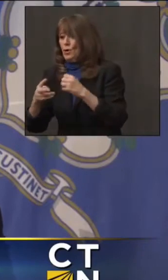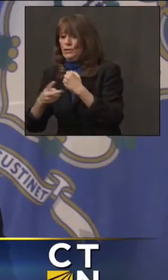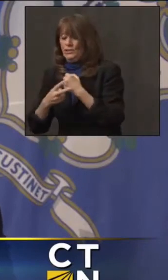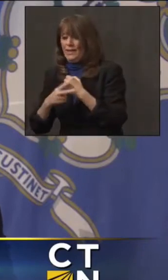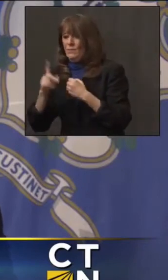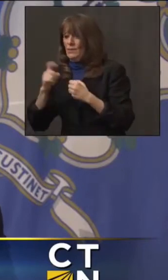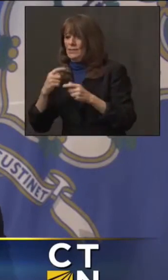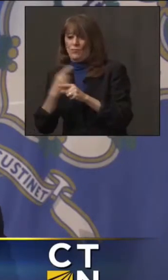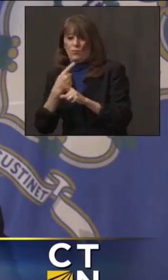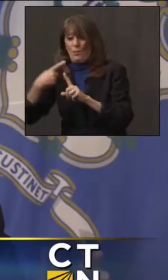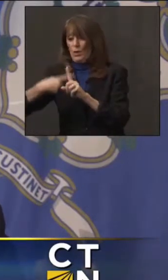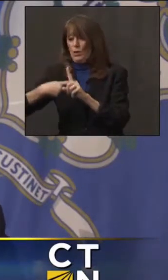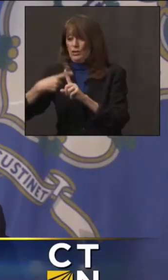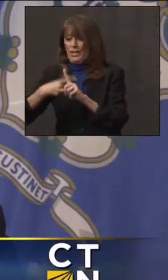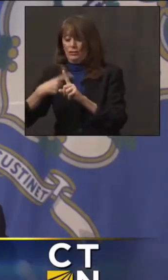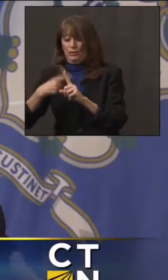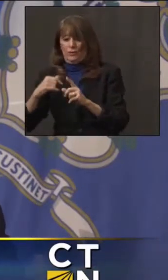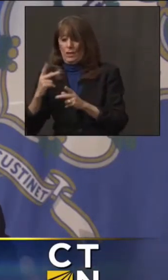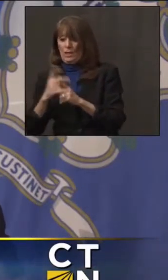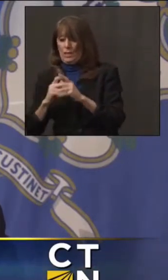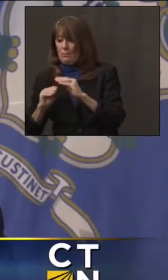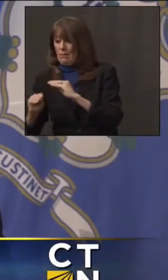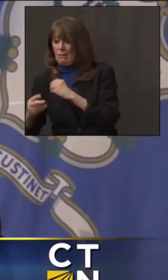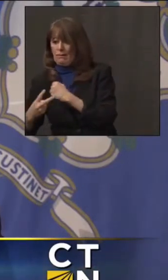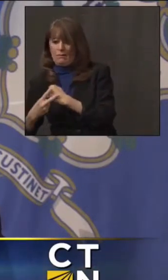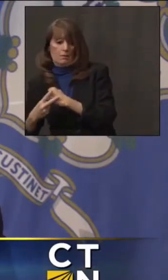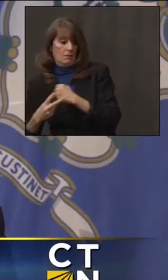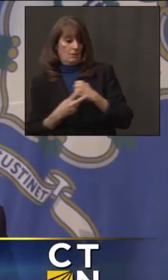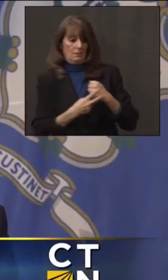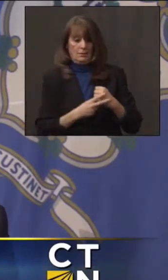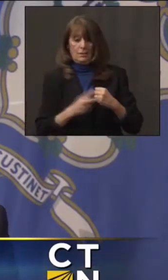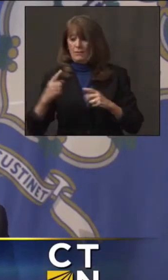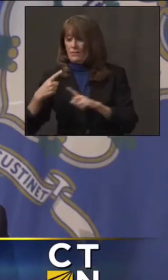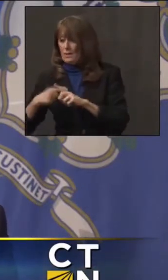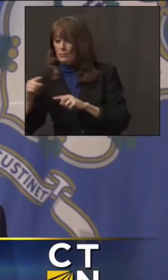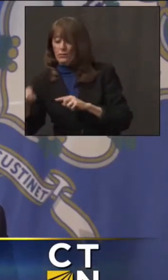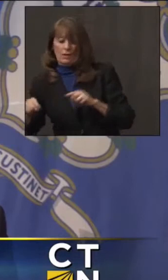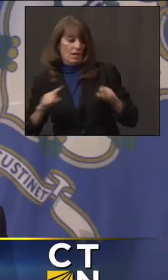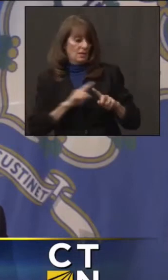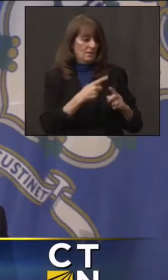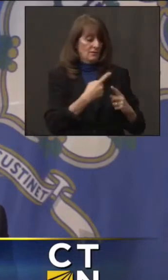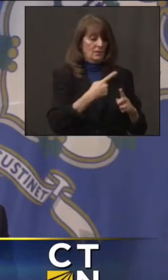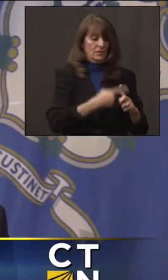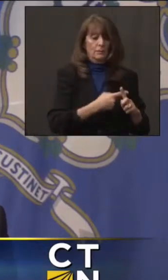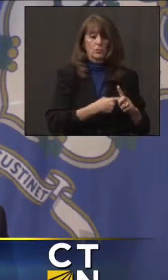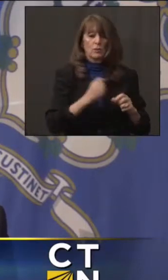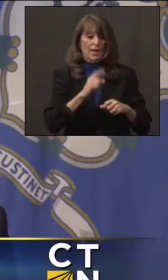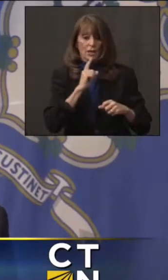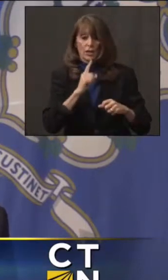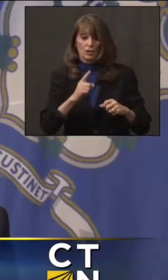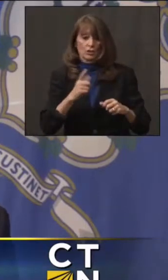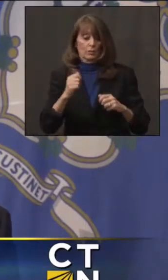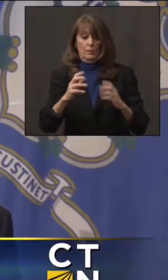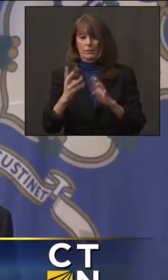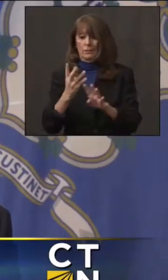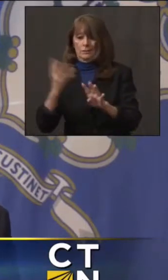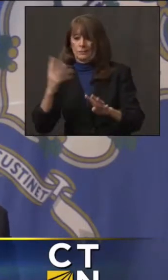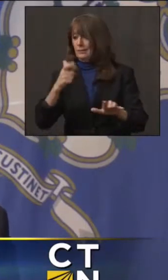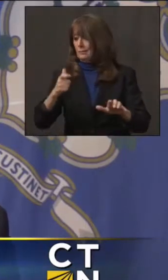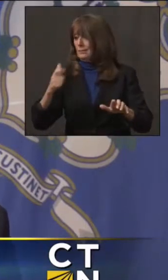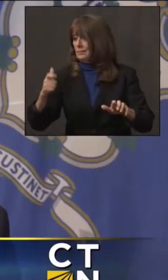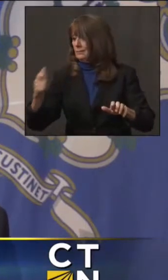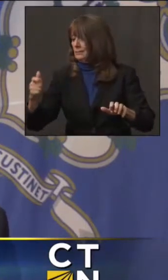degrees, making this get out there and implement in a way that works. If I have,